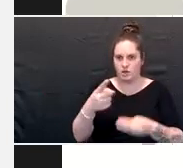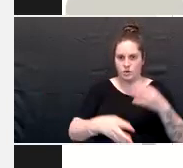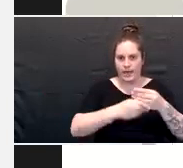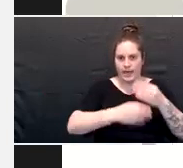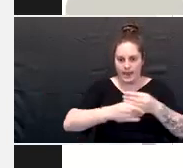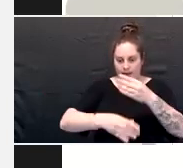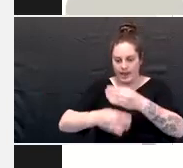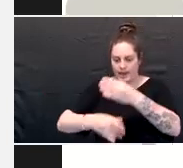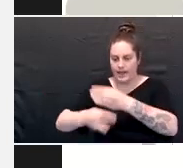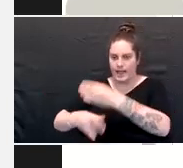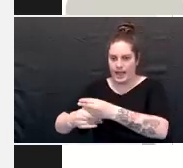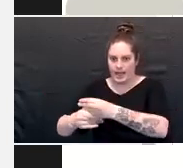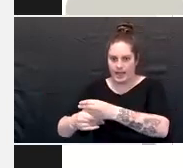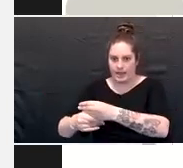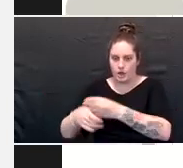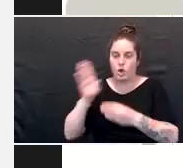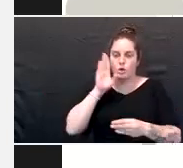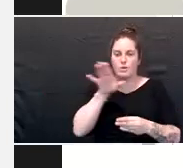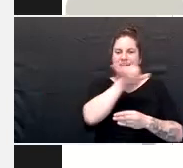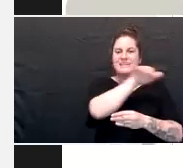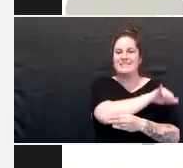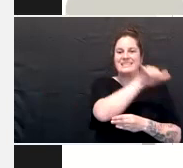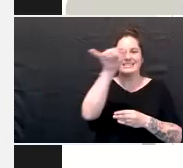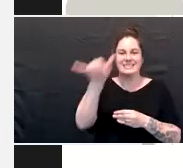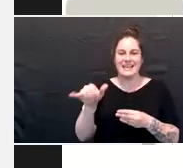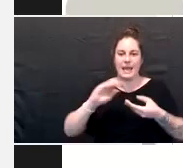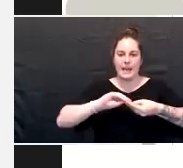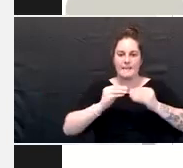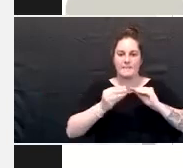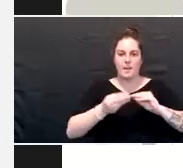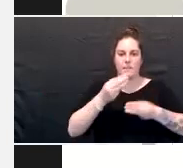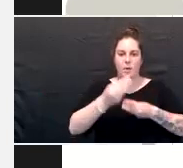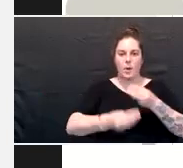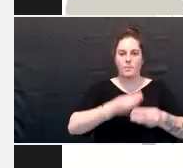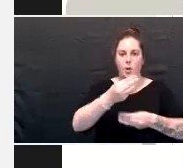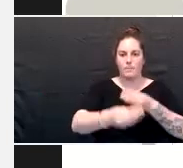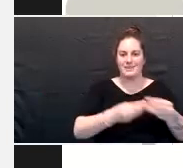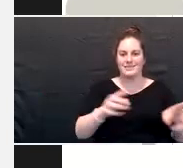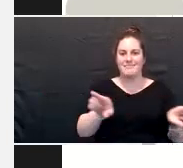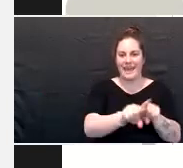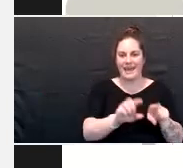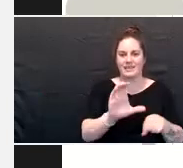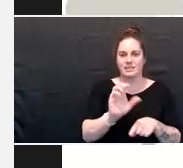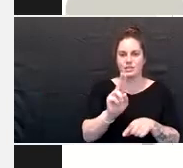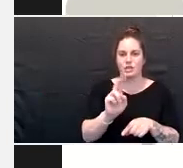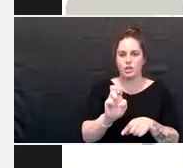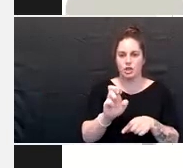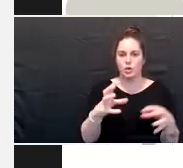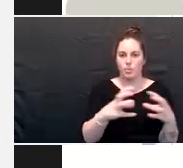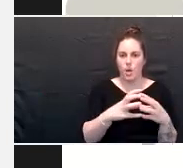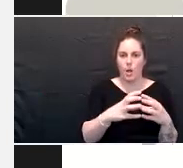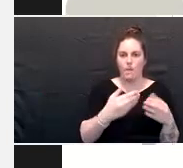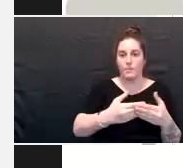together, you will get the same amount of momentum as what the cue ball had before it